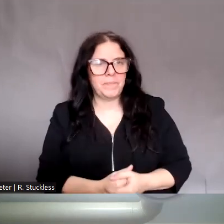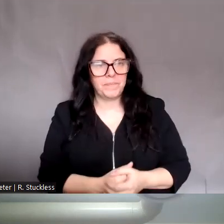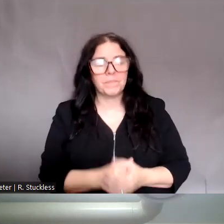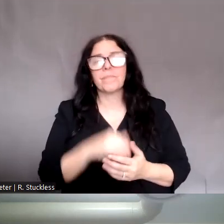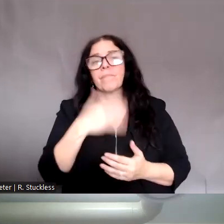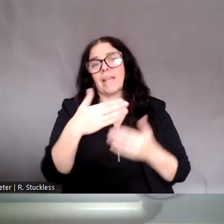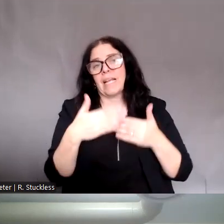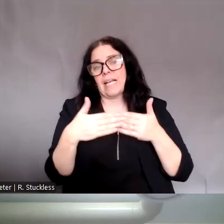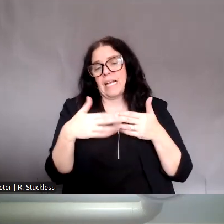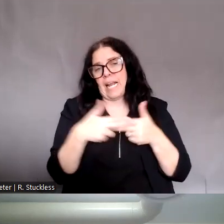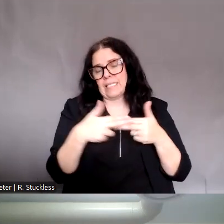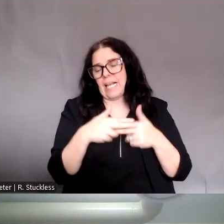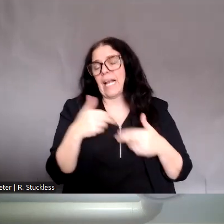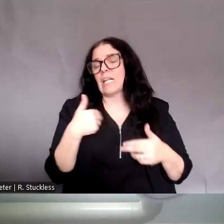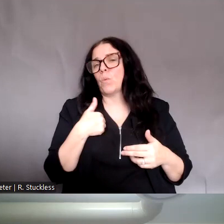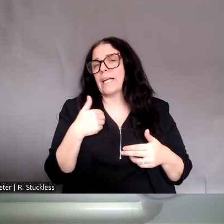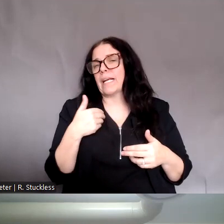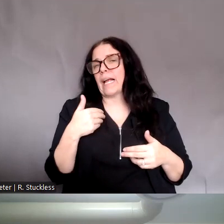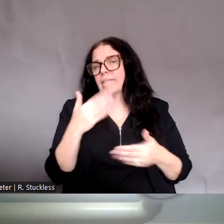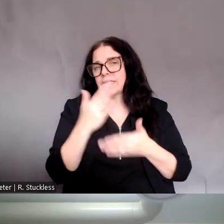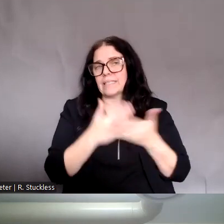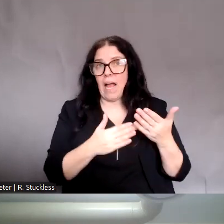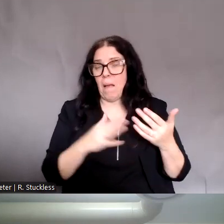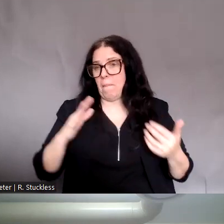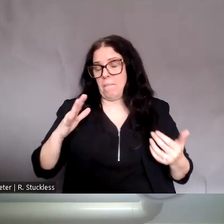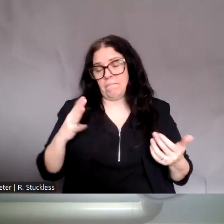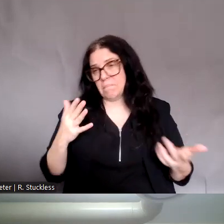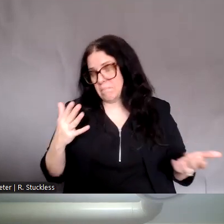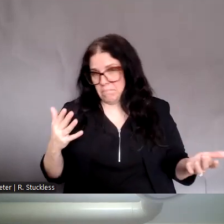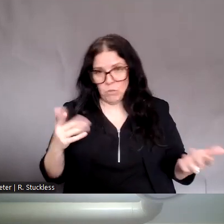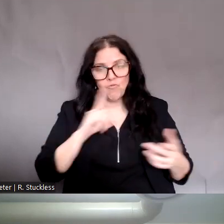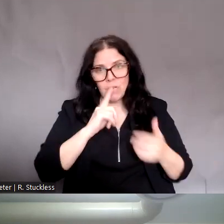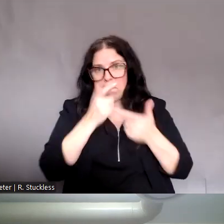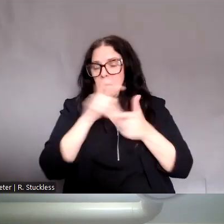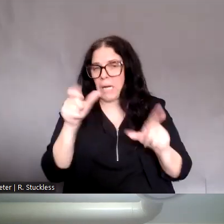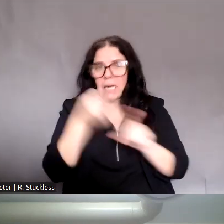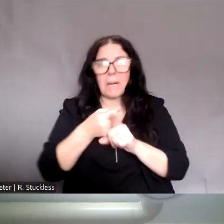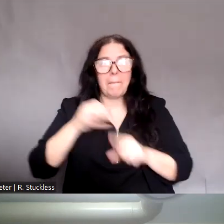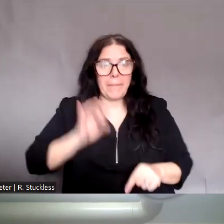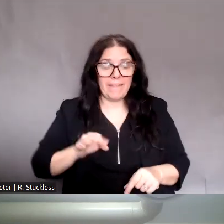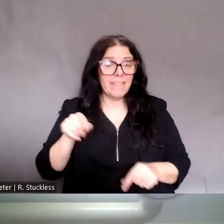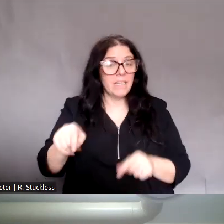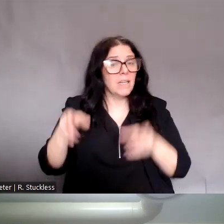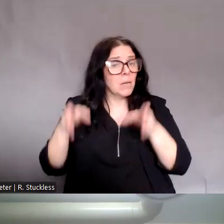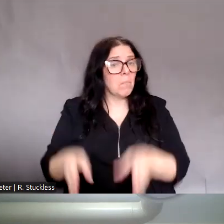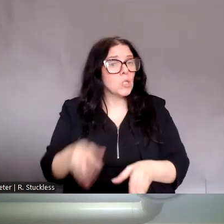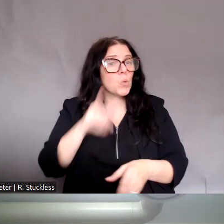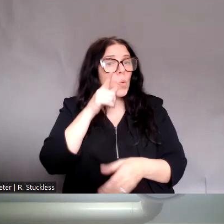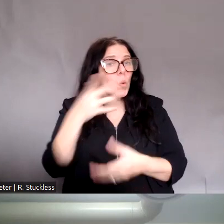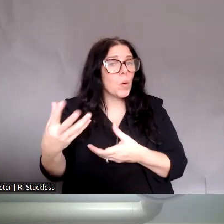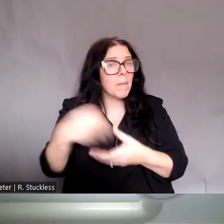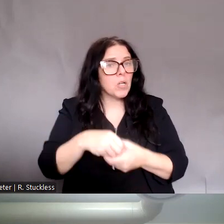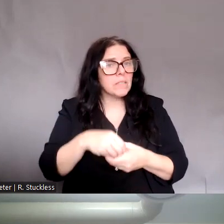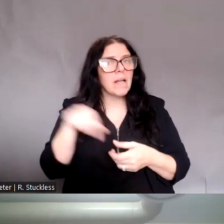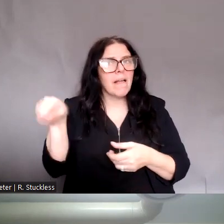So there's some fairly significant benefits, not the least of which to the participant is that they get to operate in